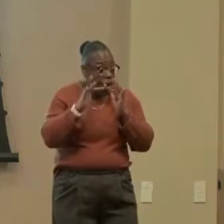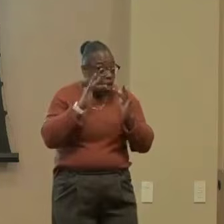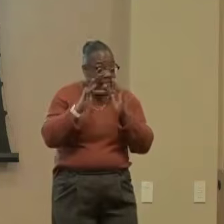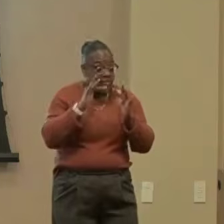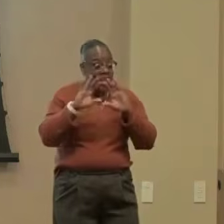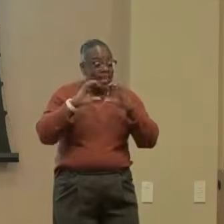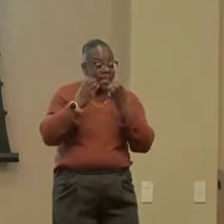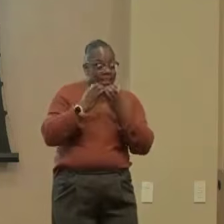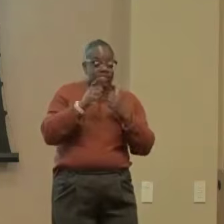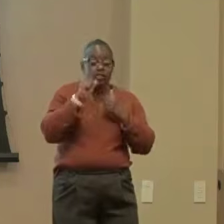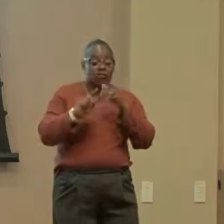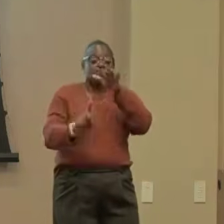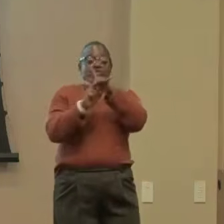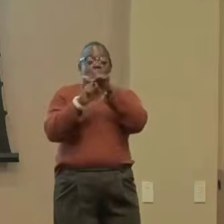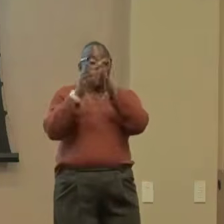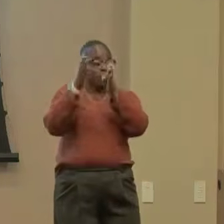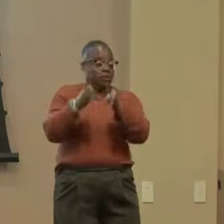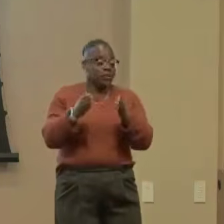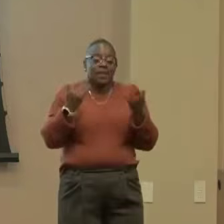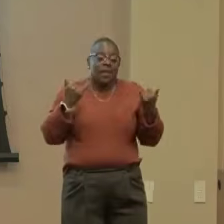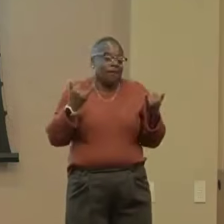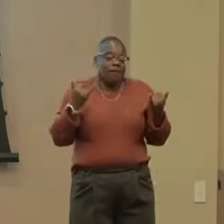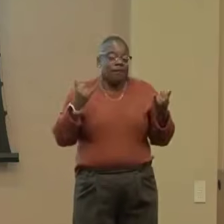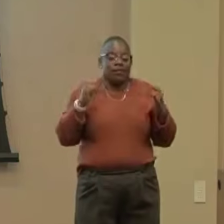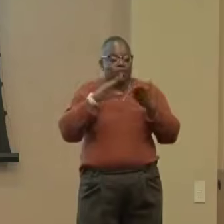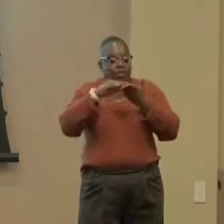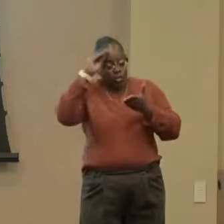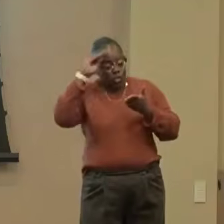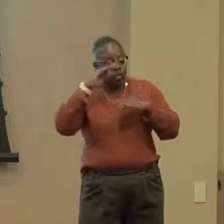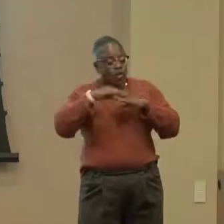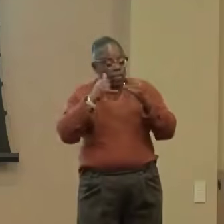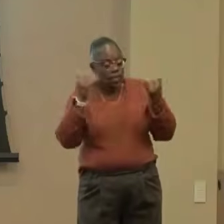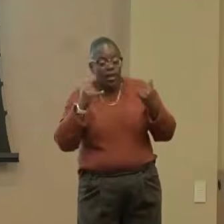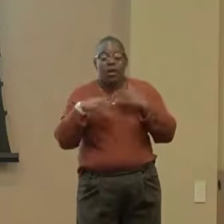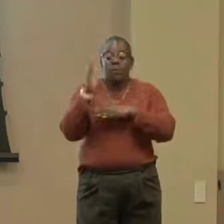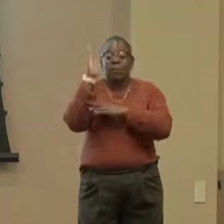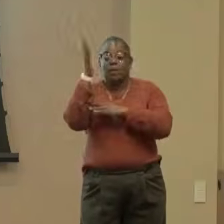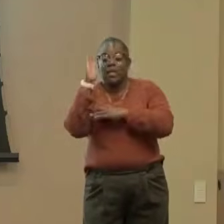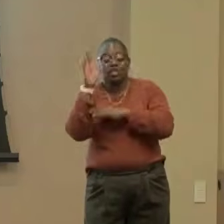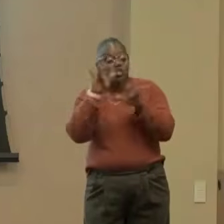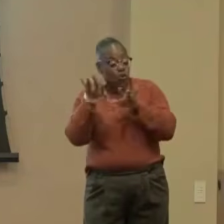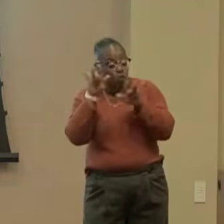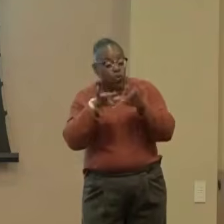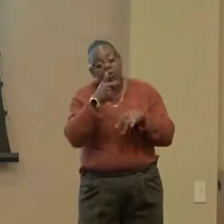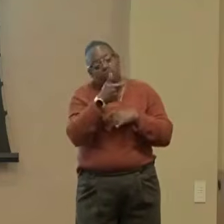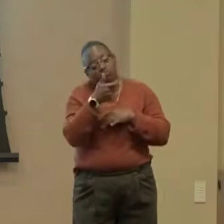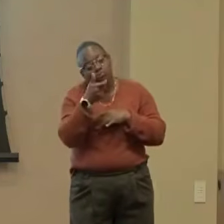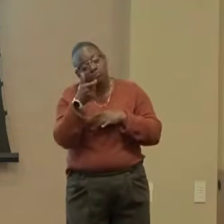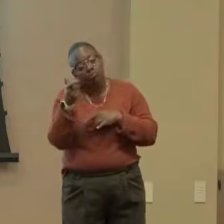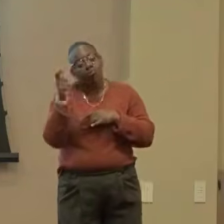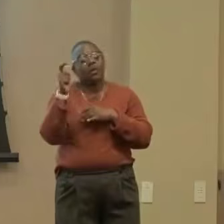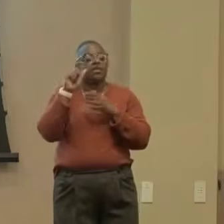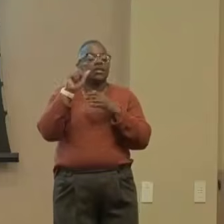so you don't have to be there in person, if you can do anything online, or if there's lectures that are recorded, maybe you can watch them later if you forget